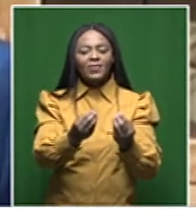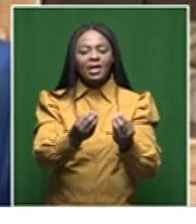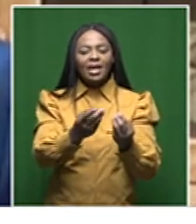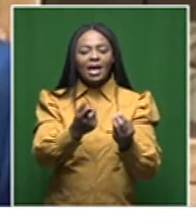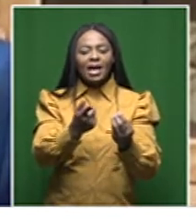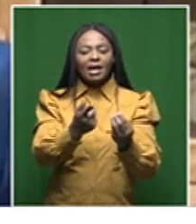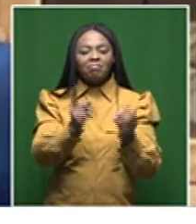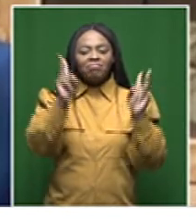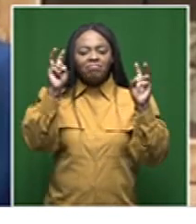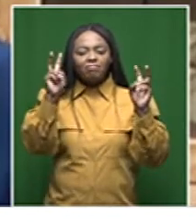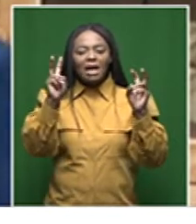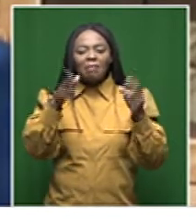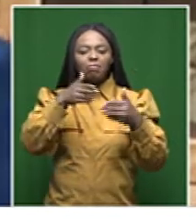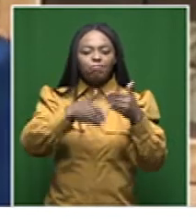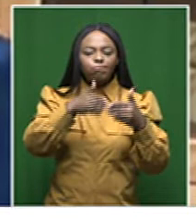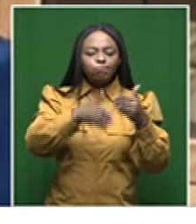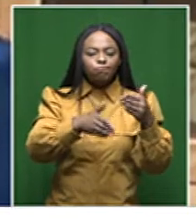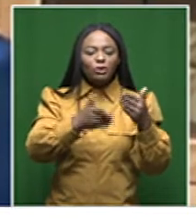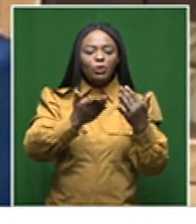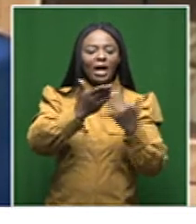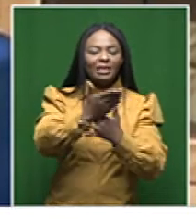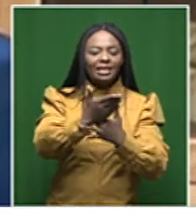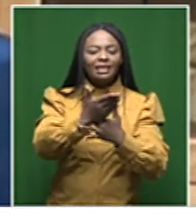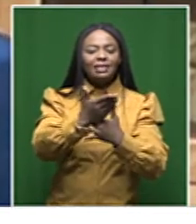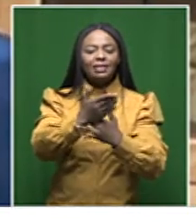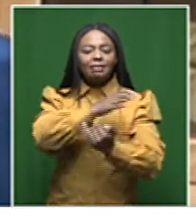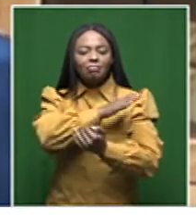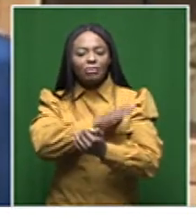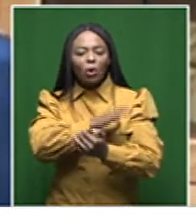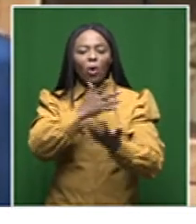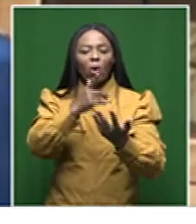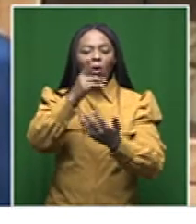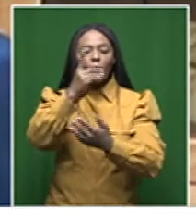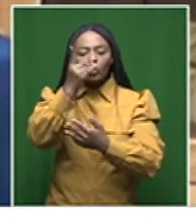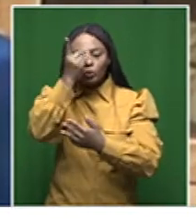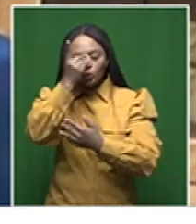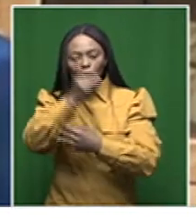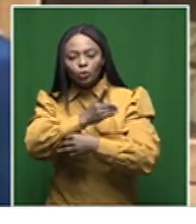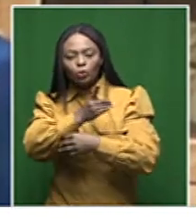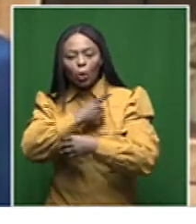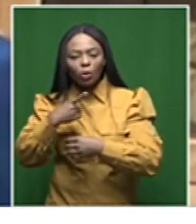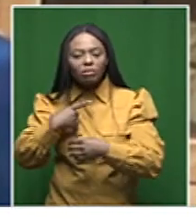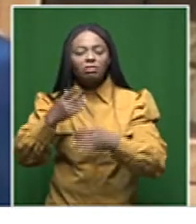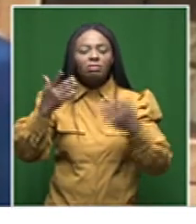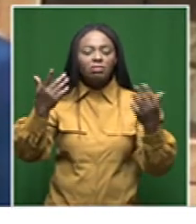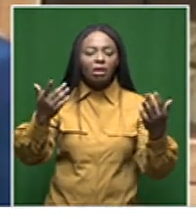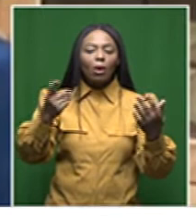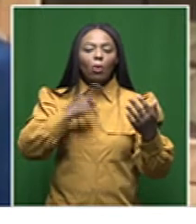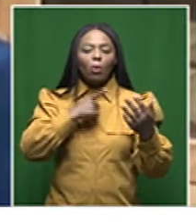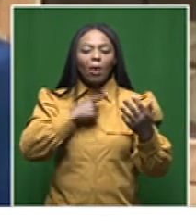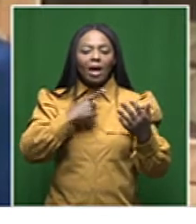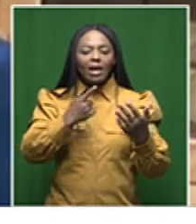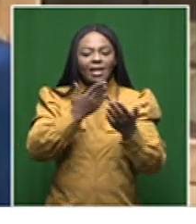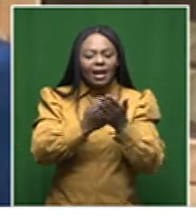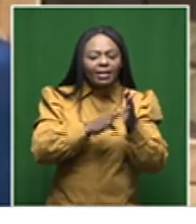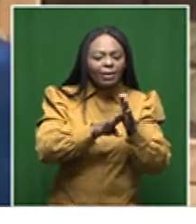to care and simply trying to achieve many of what has been said as a sustainable development goal to say, can we